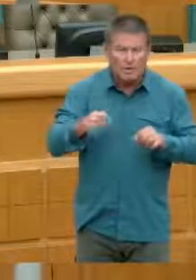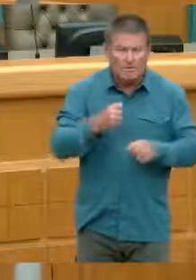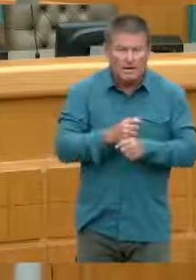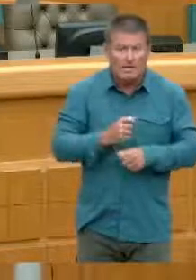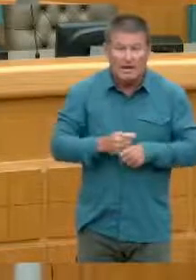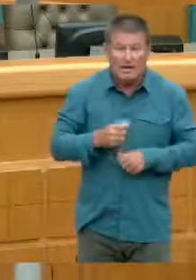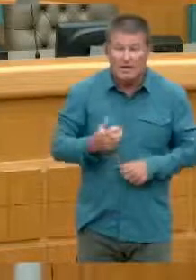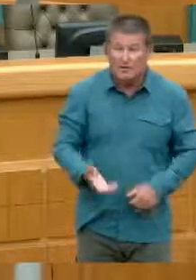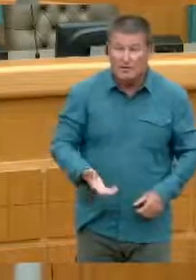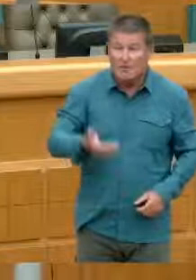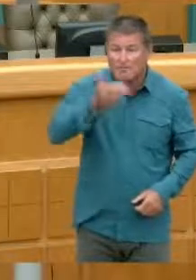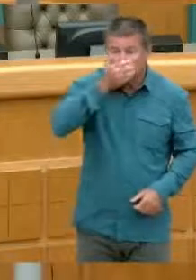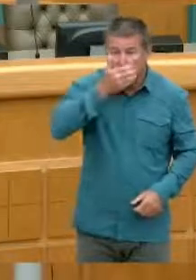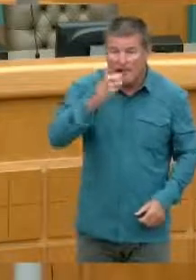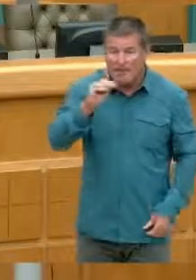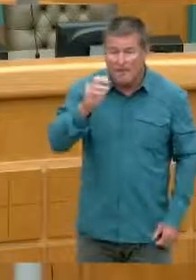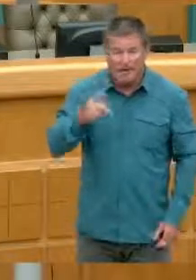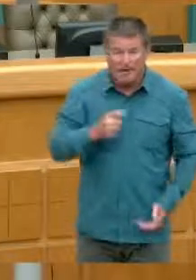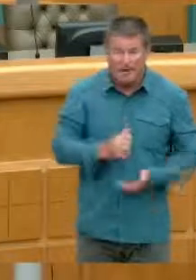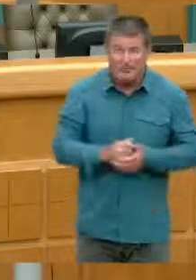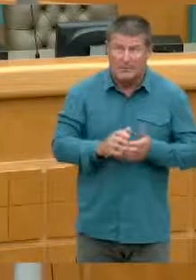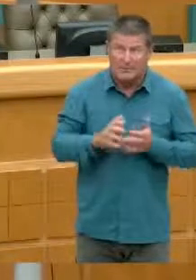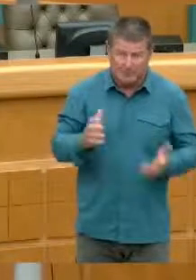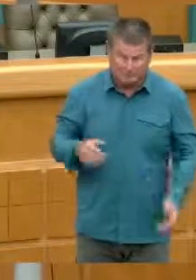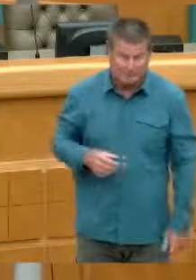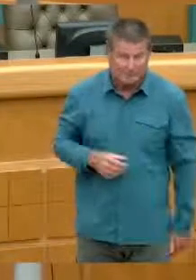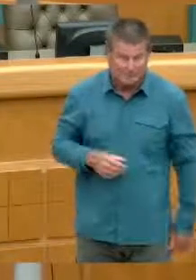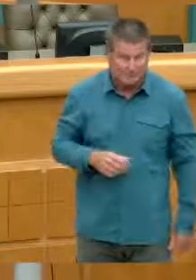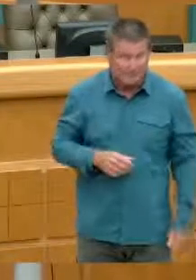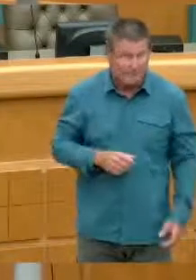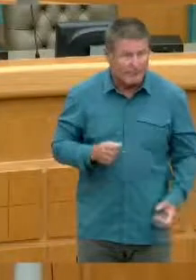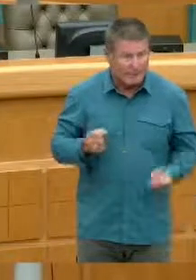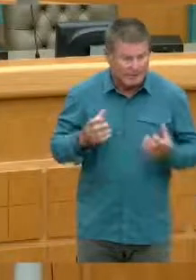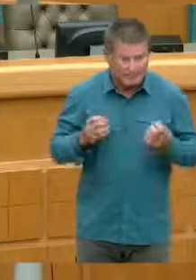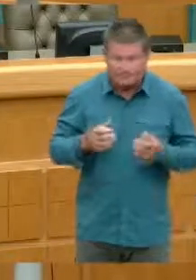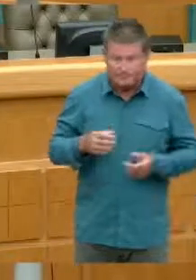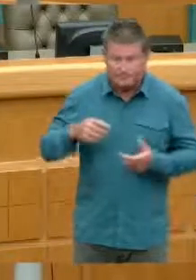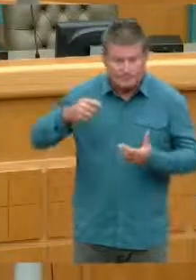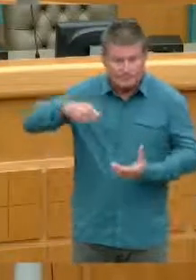put on a face covering, that helps a lot. There's a lot of different face